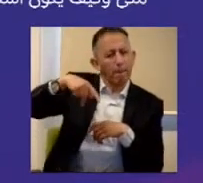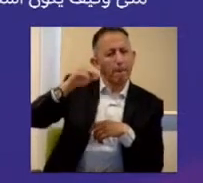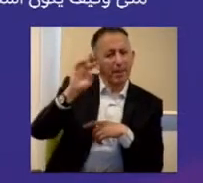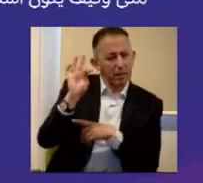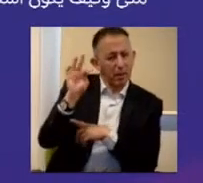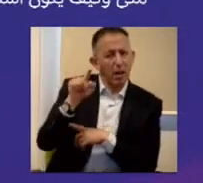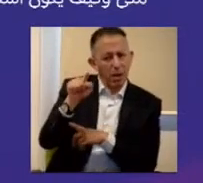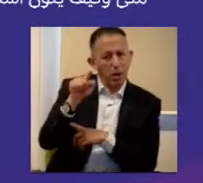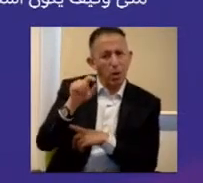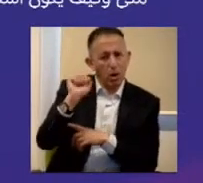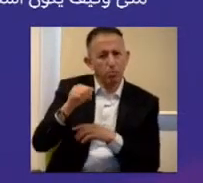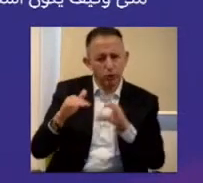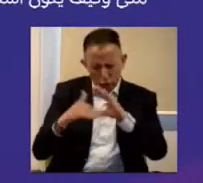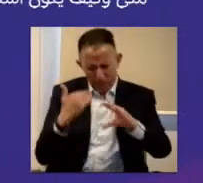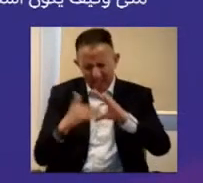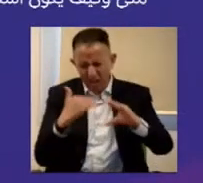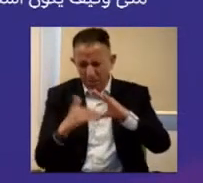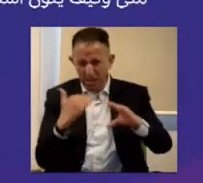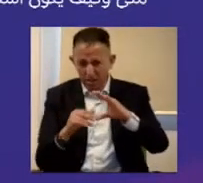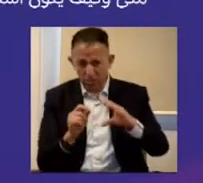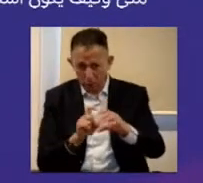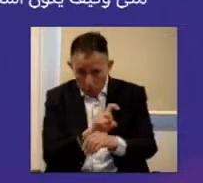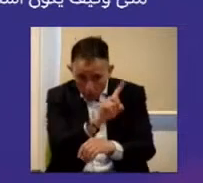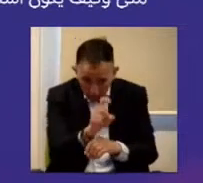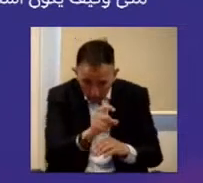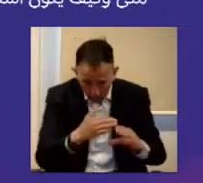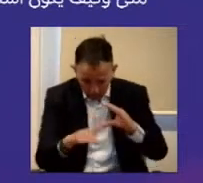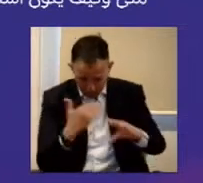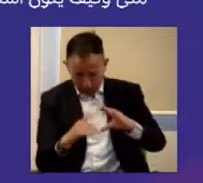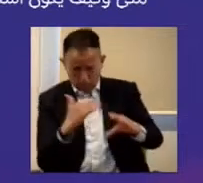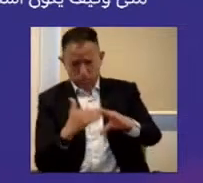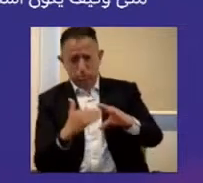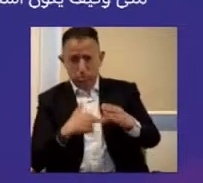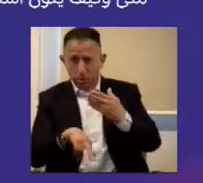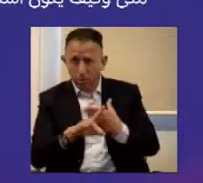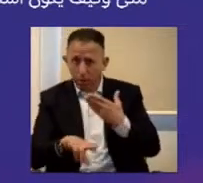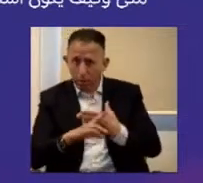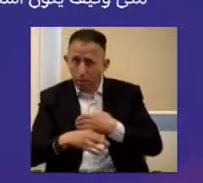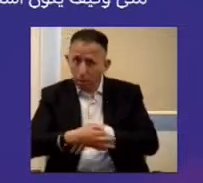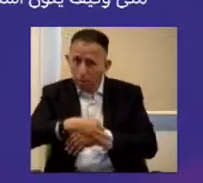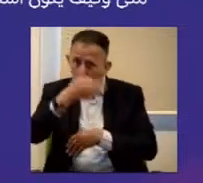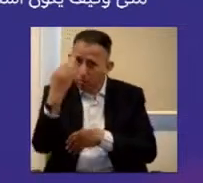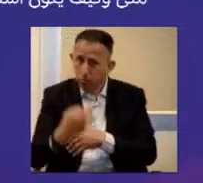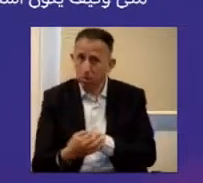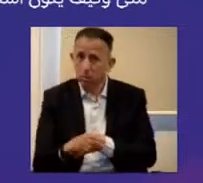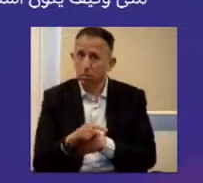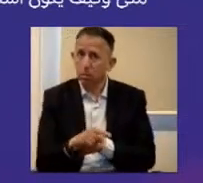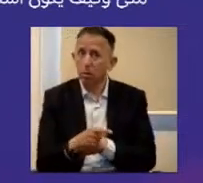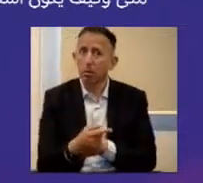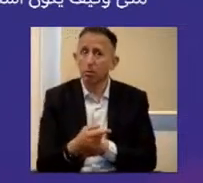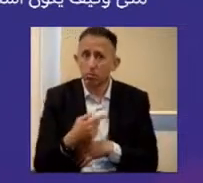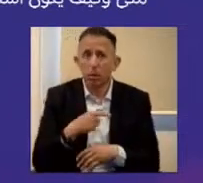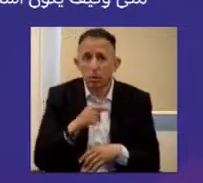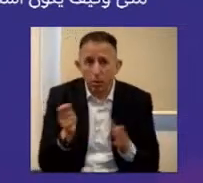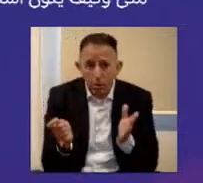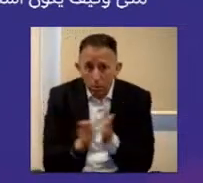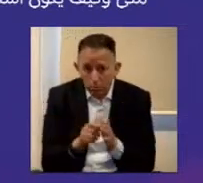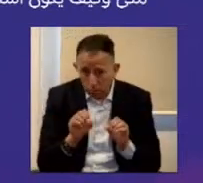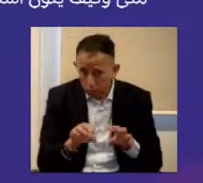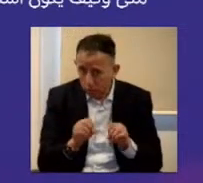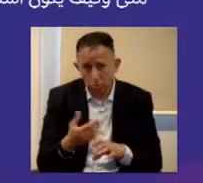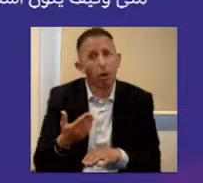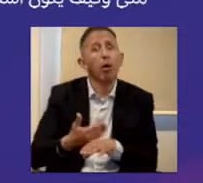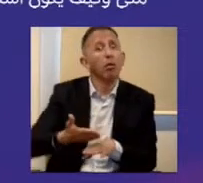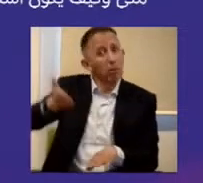to 1950 again. And there is this paper published by Claude Shannon. Shannon is the inventor